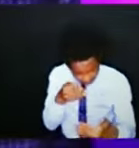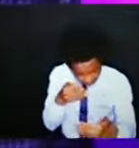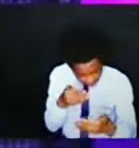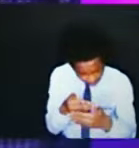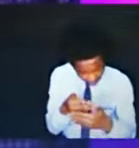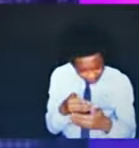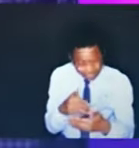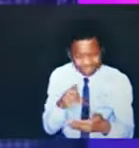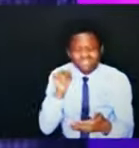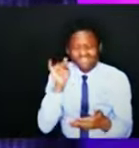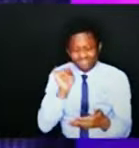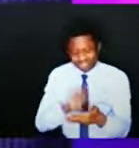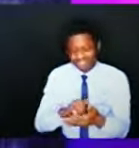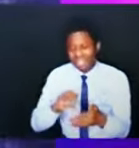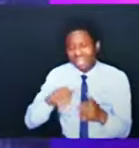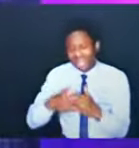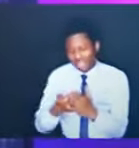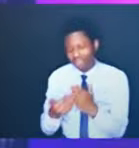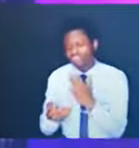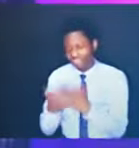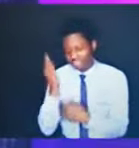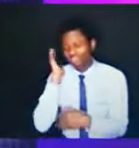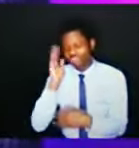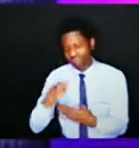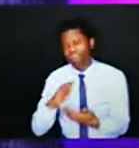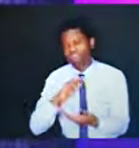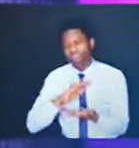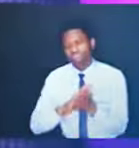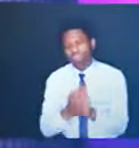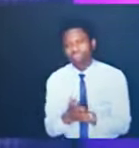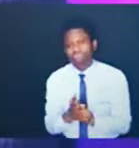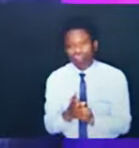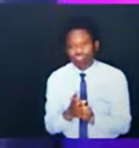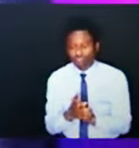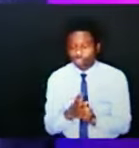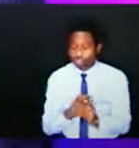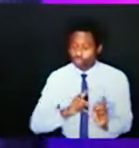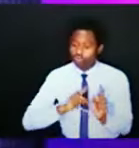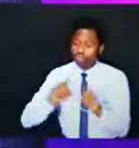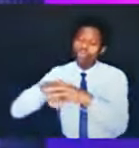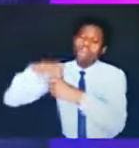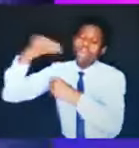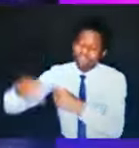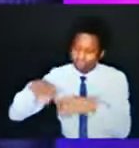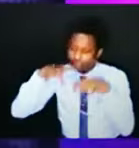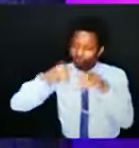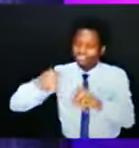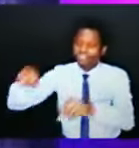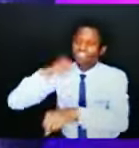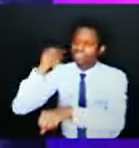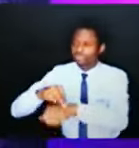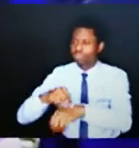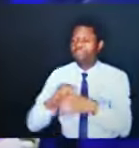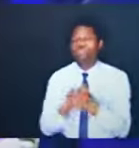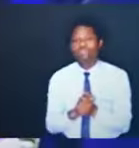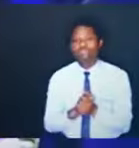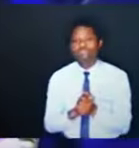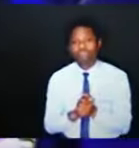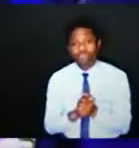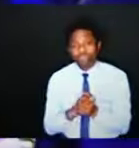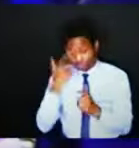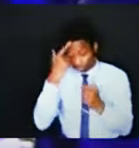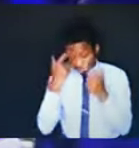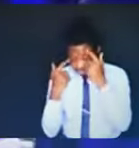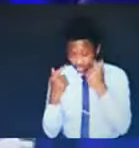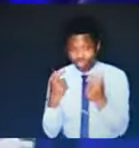that is how the church is like. Let us go out and possess nations. So because we